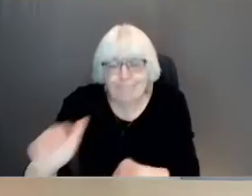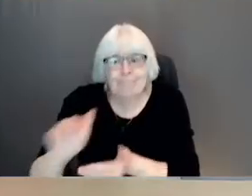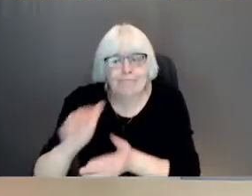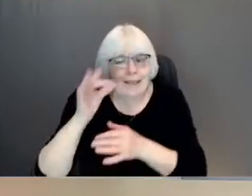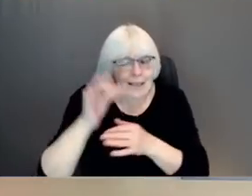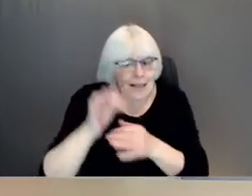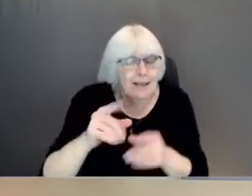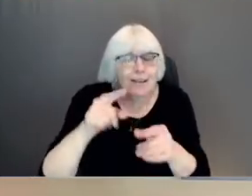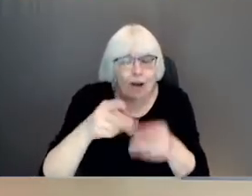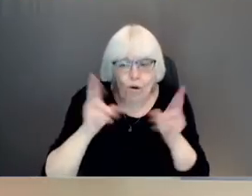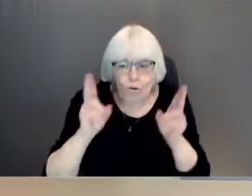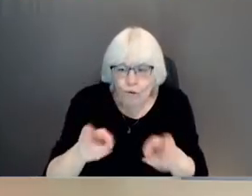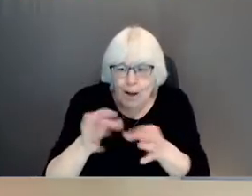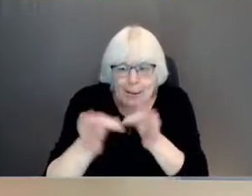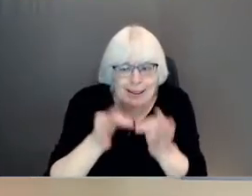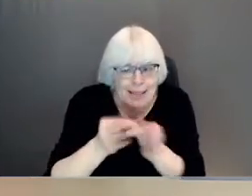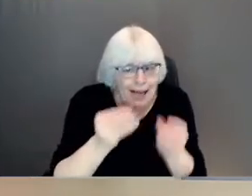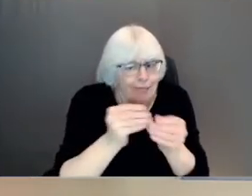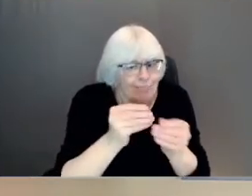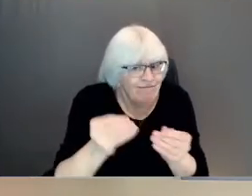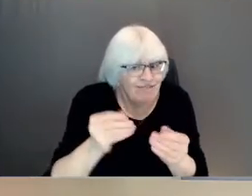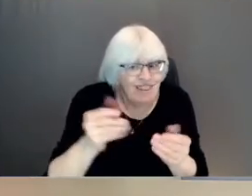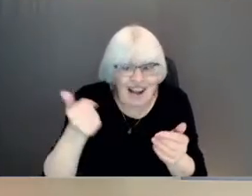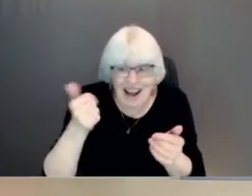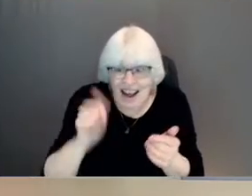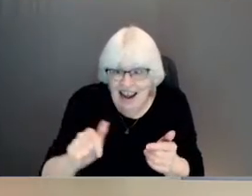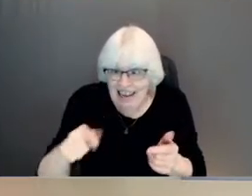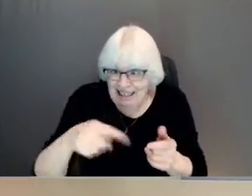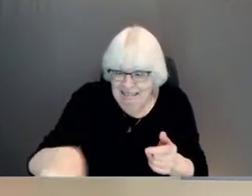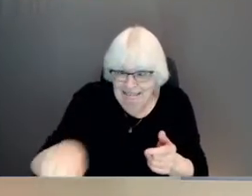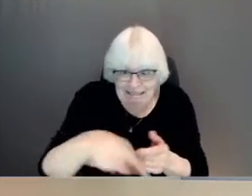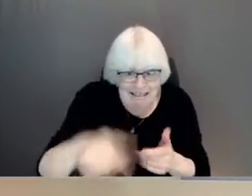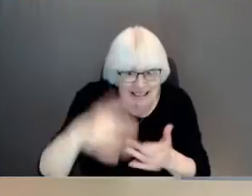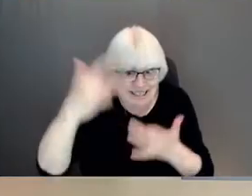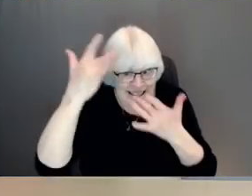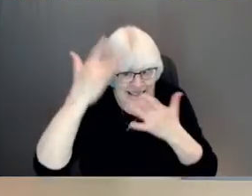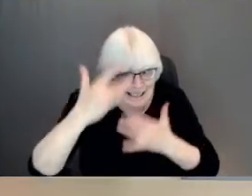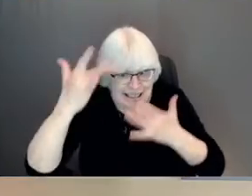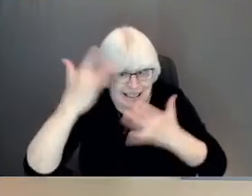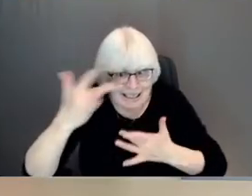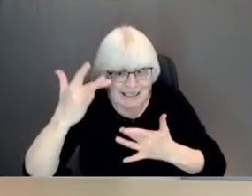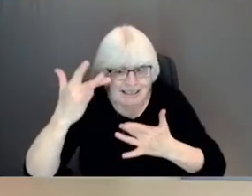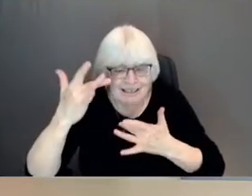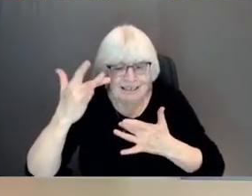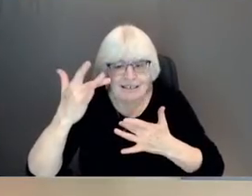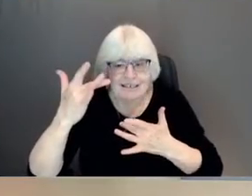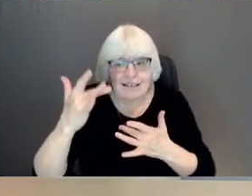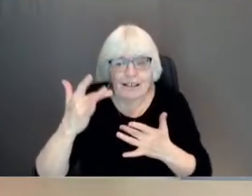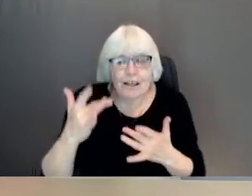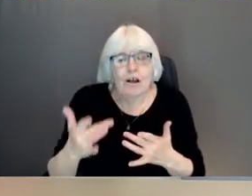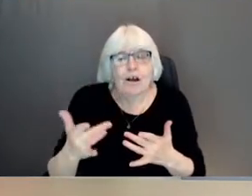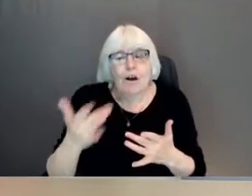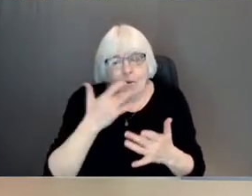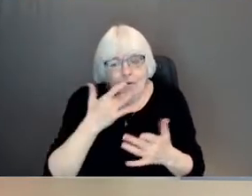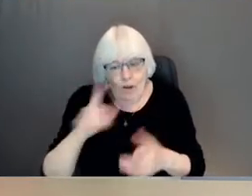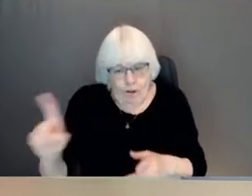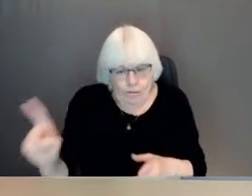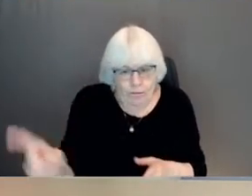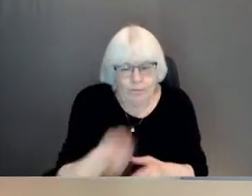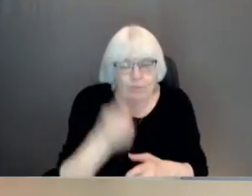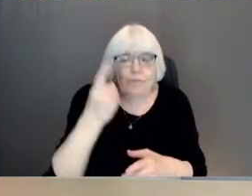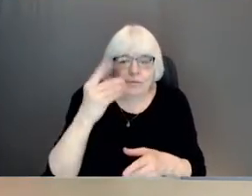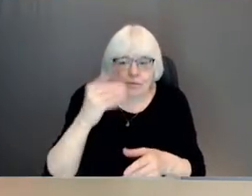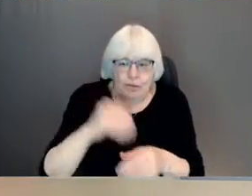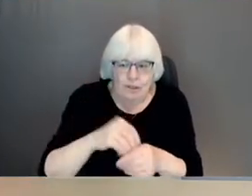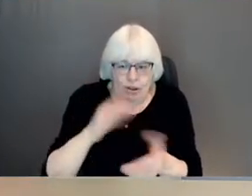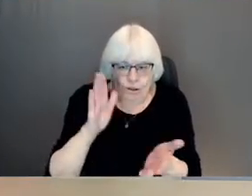are cases in school. In choosing to focus on a targeted approach, we have opted to support those who benefit the